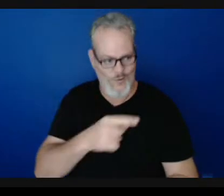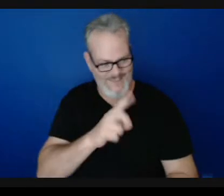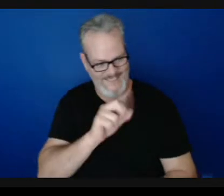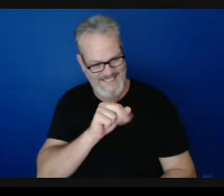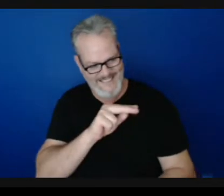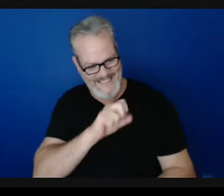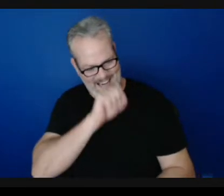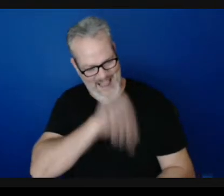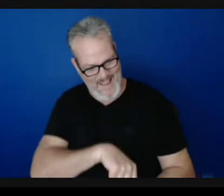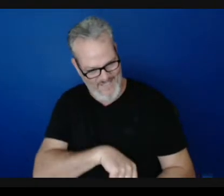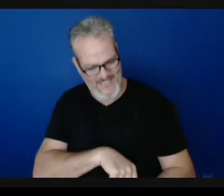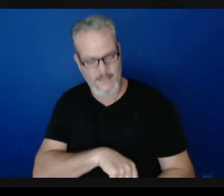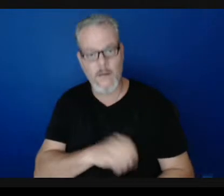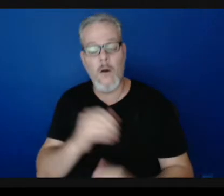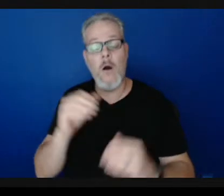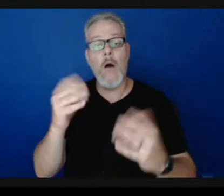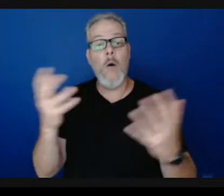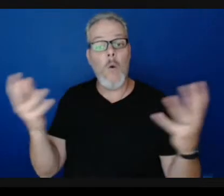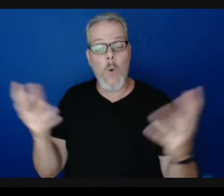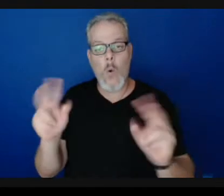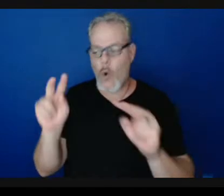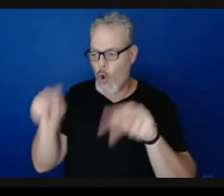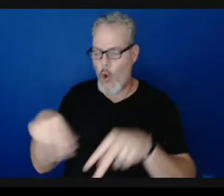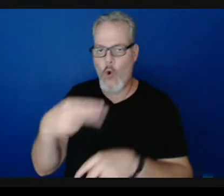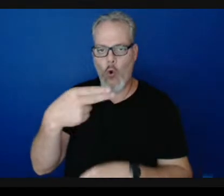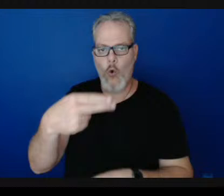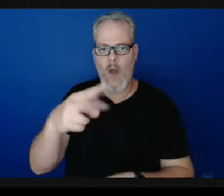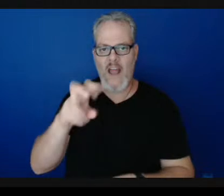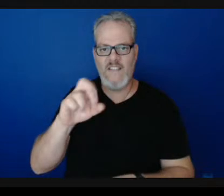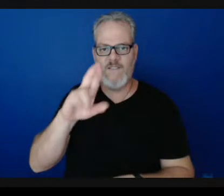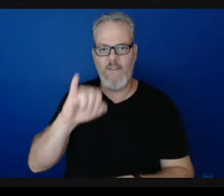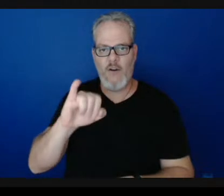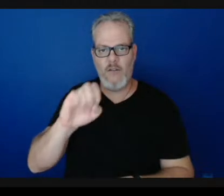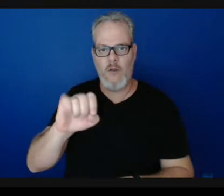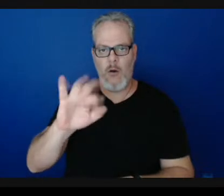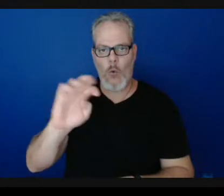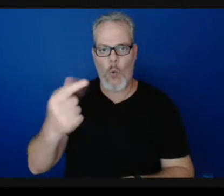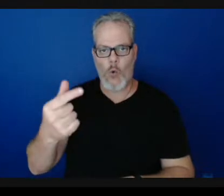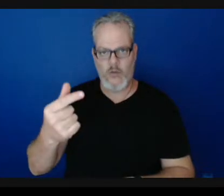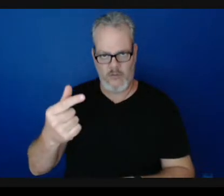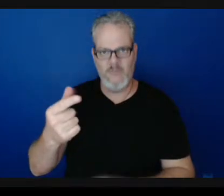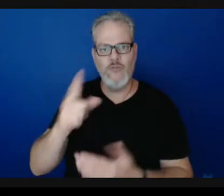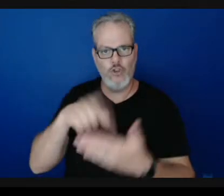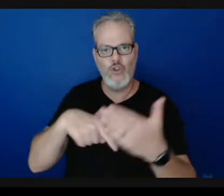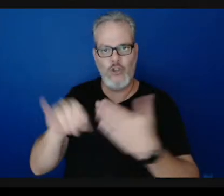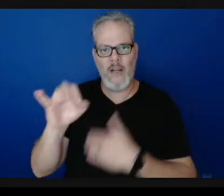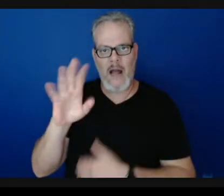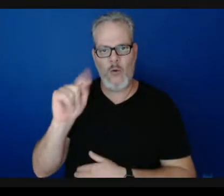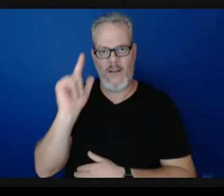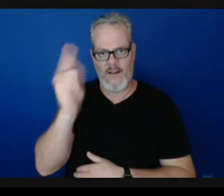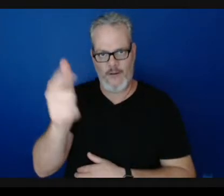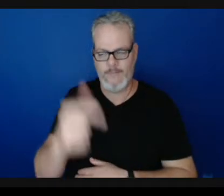at hveri.org and check it out there. All right, Dane, that's it for our community corner.